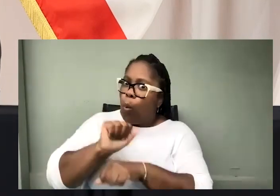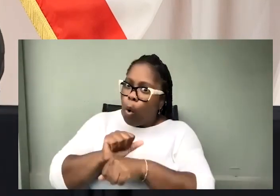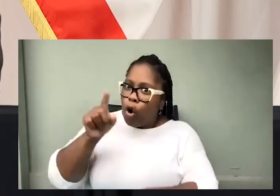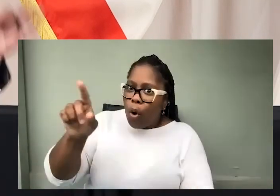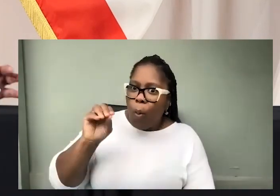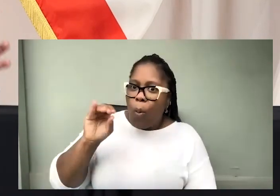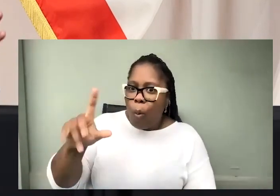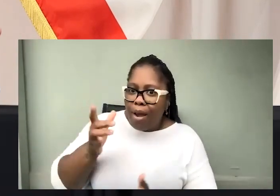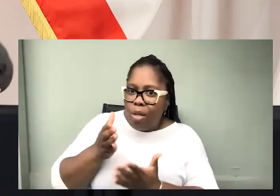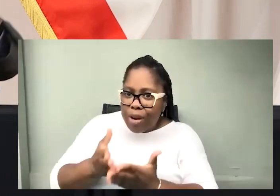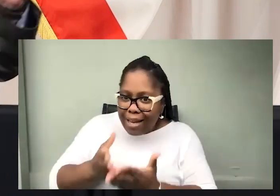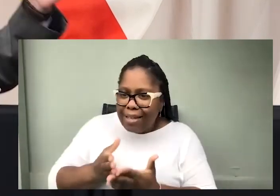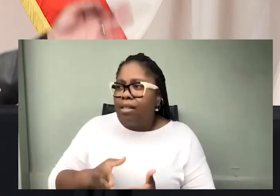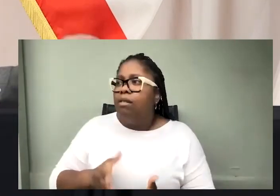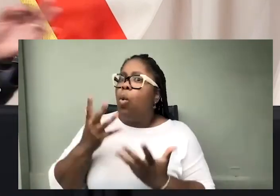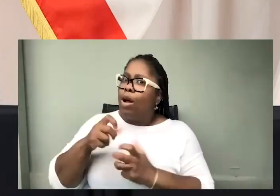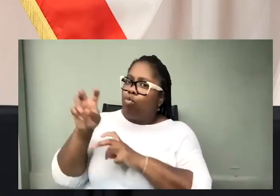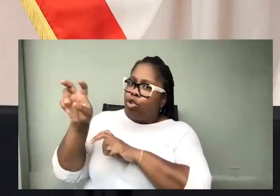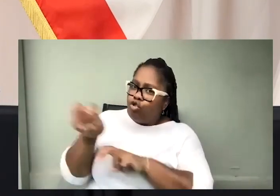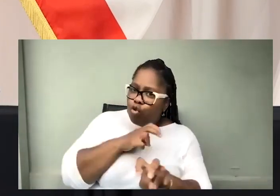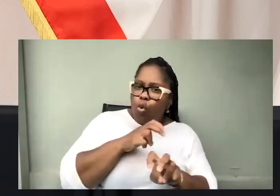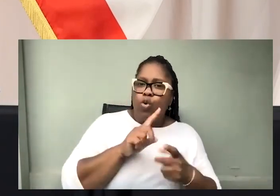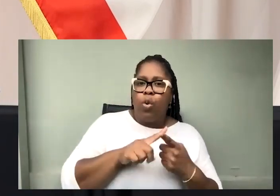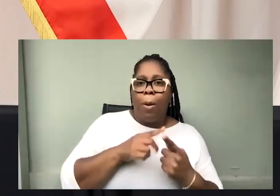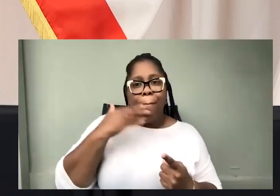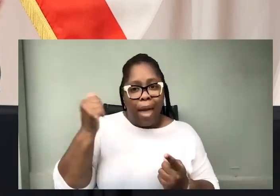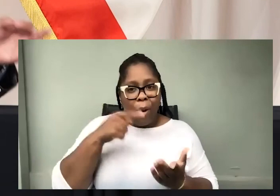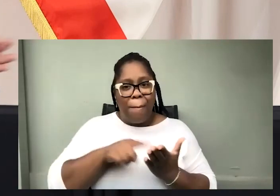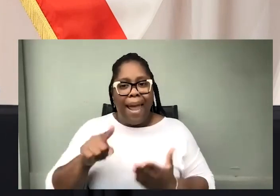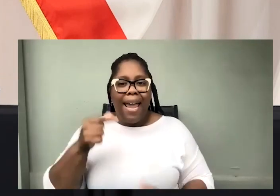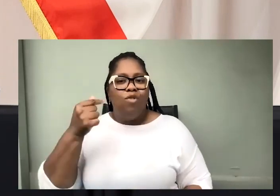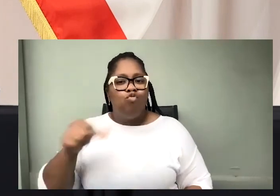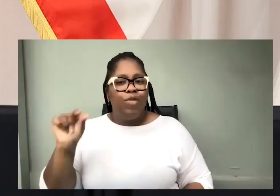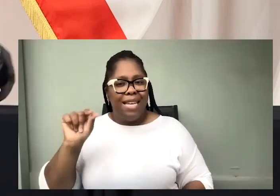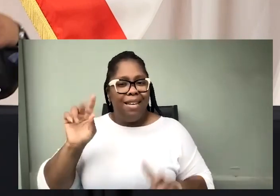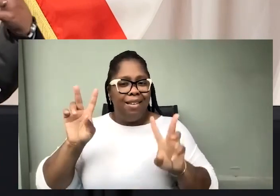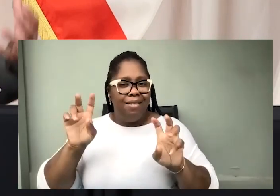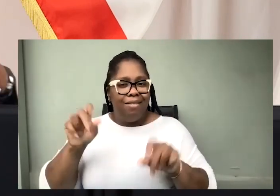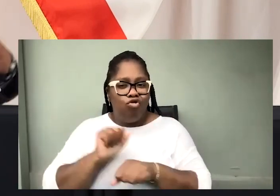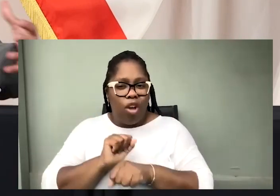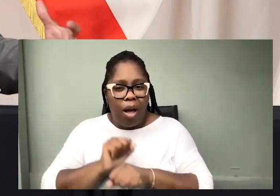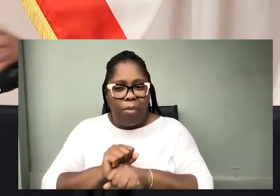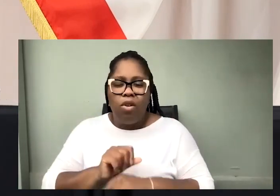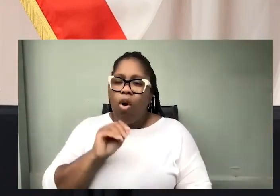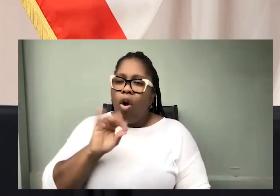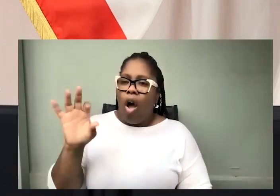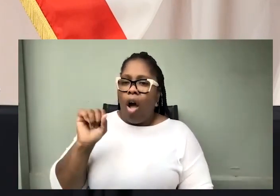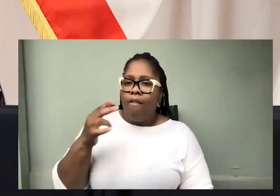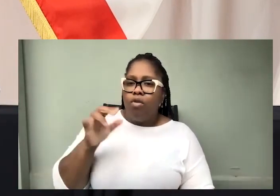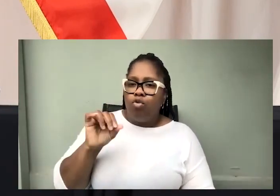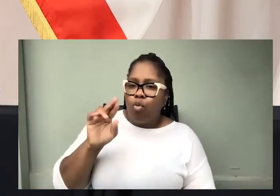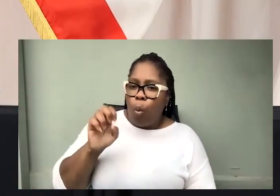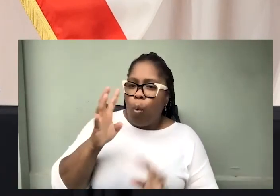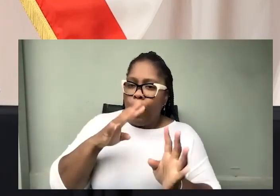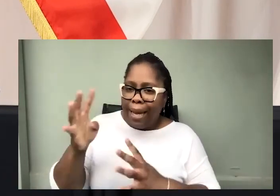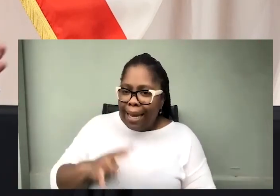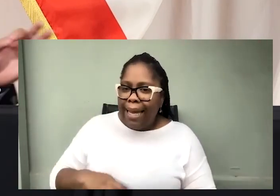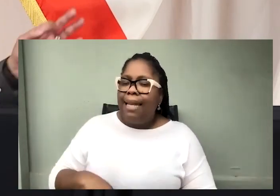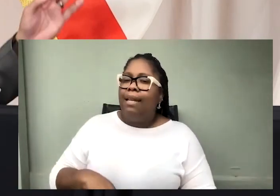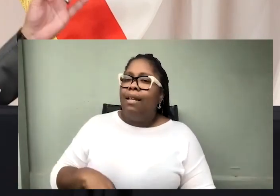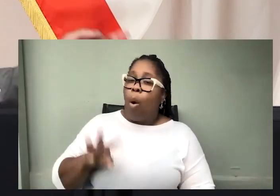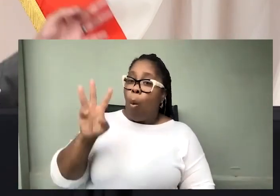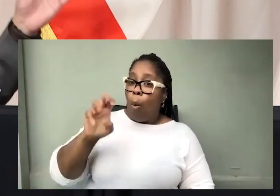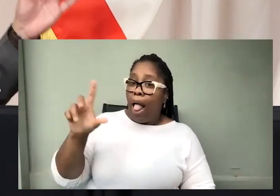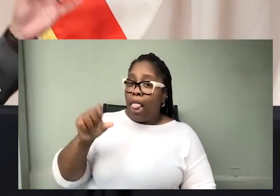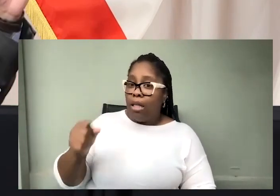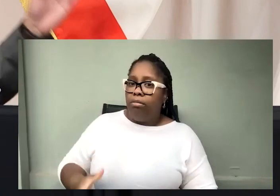have a transition to ideally better paying green jobs, whether it's offshore wind, whether it's capping those wells, or anything else. But we need to make